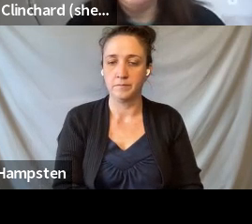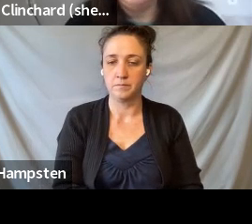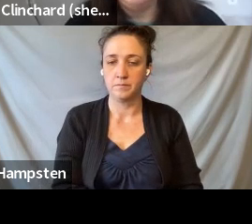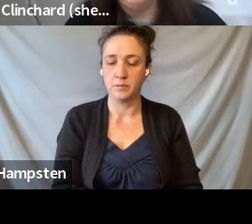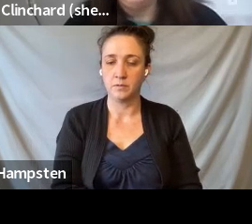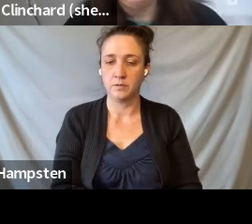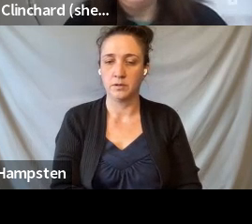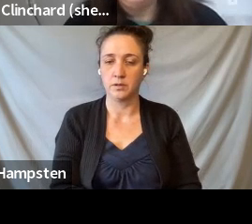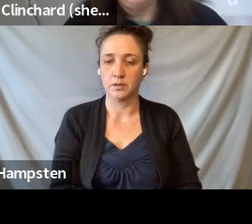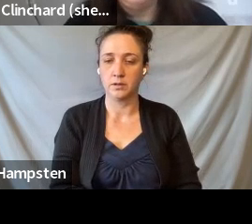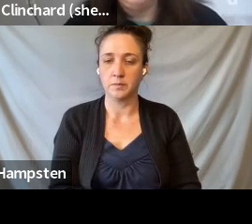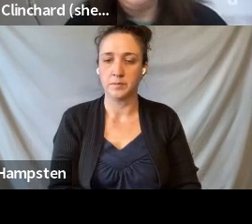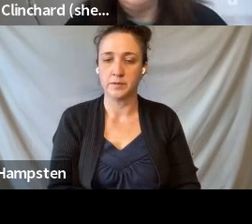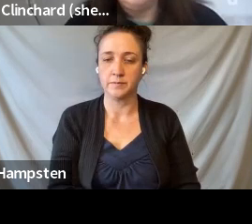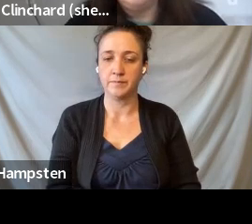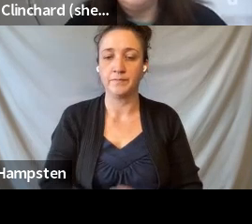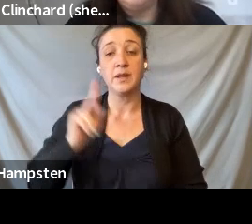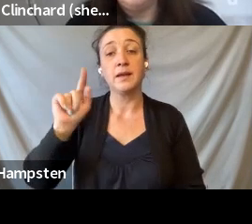Oh, Kathy, sorry, I missed your hand.